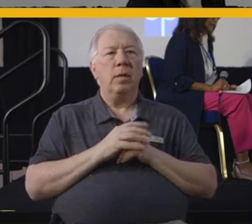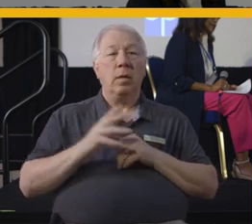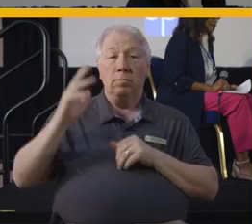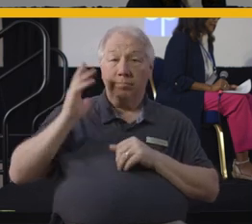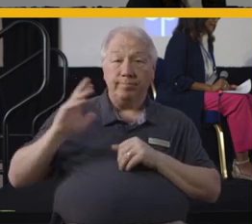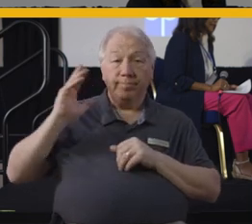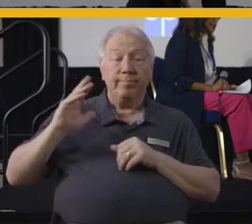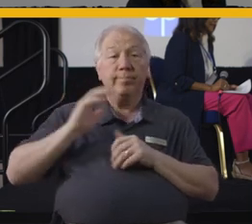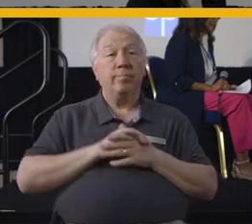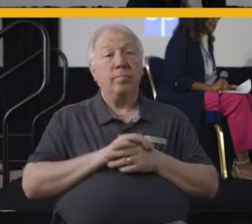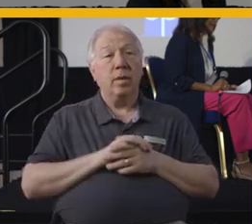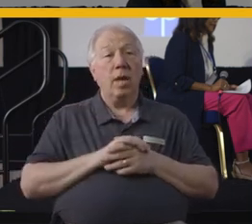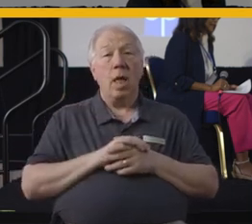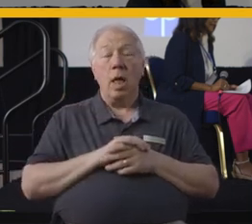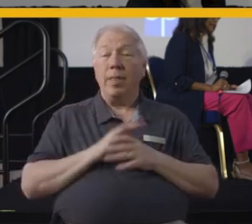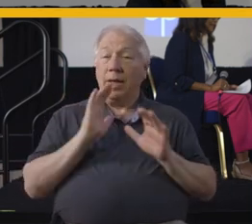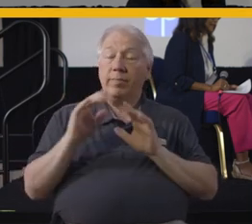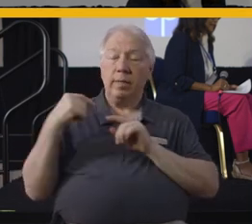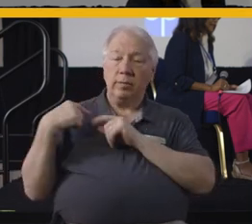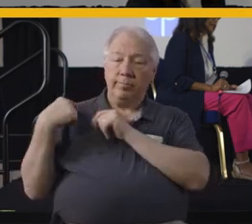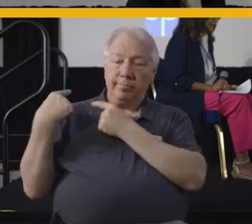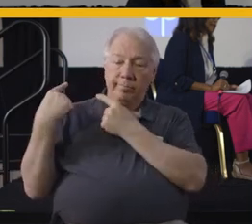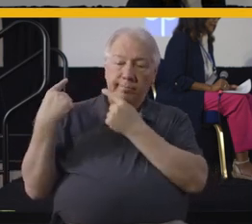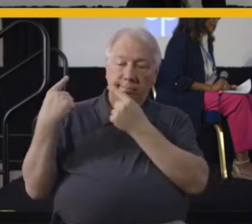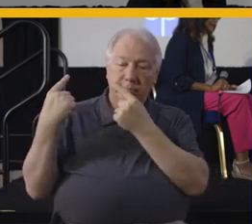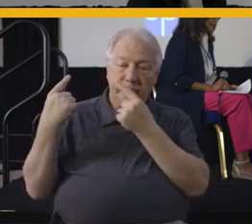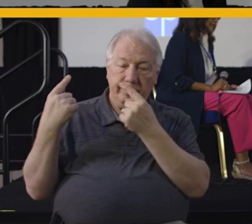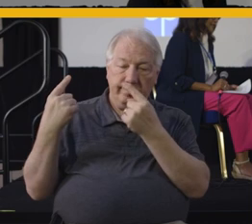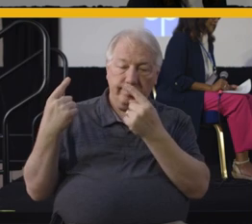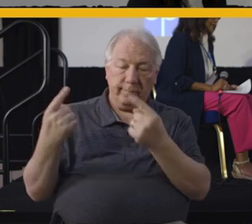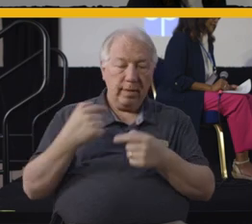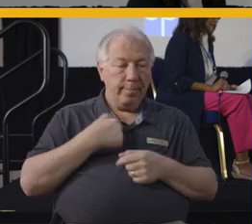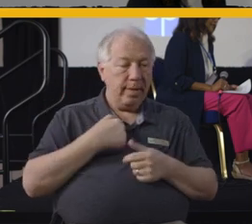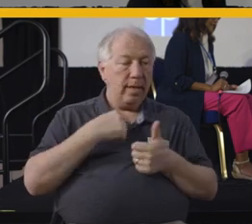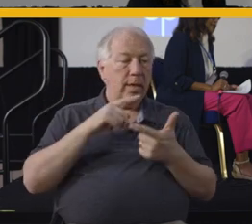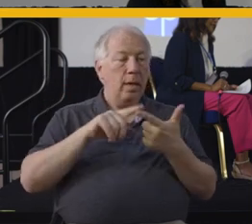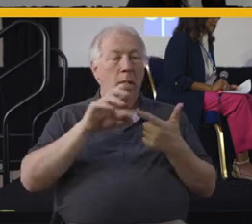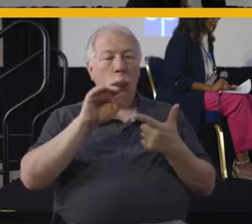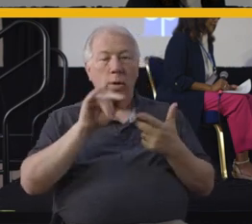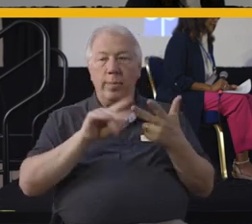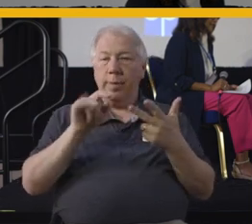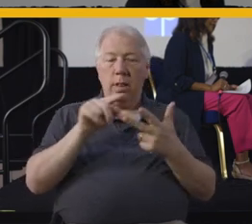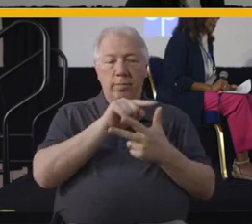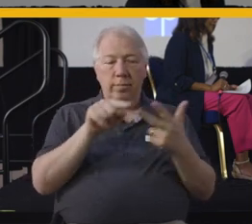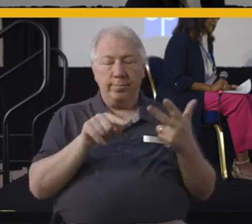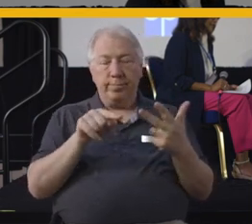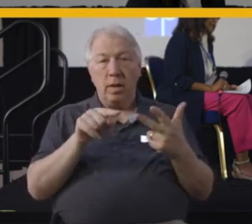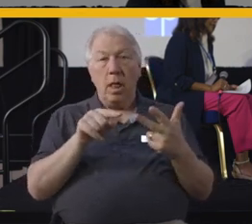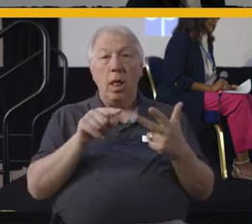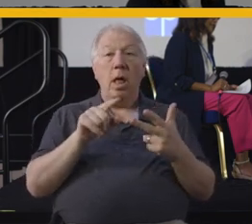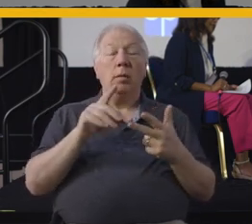time ago, and we continued that conversation between me and Courtney and Bill, and came up with the concept